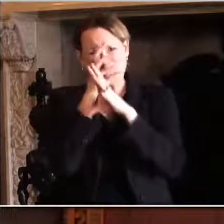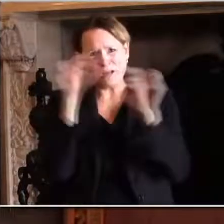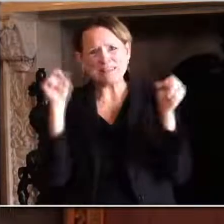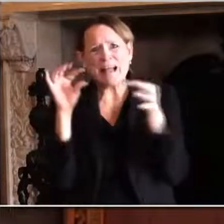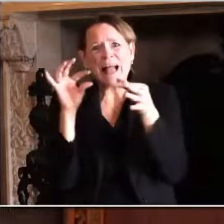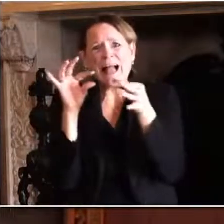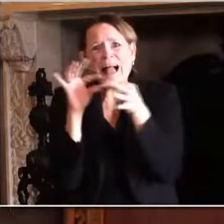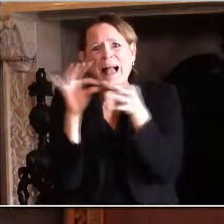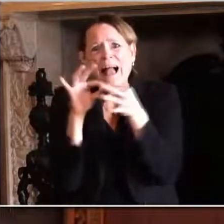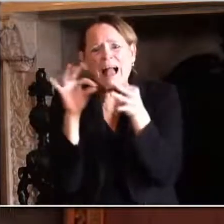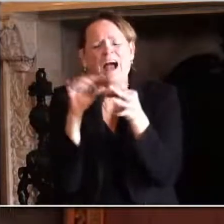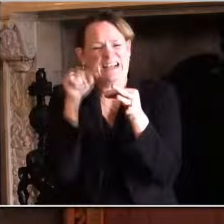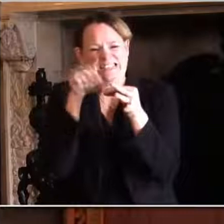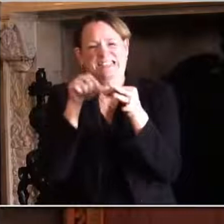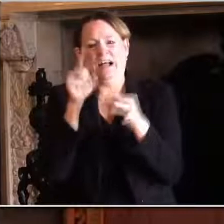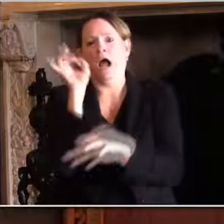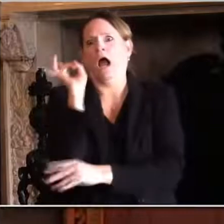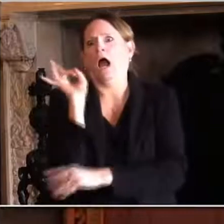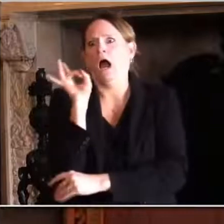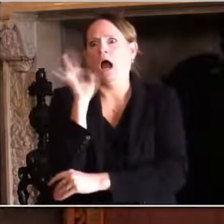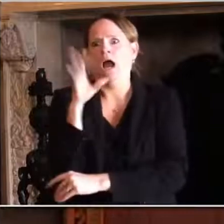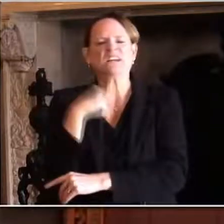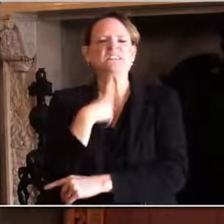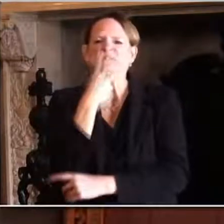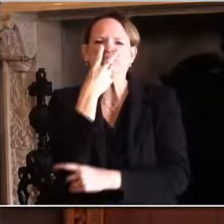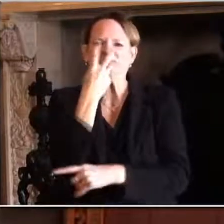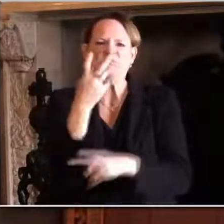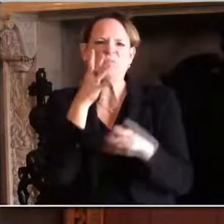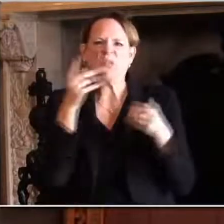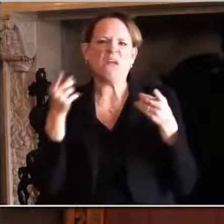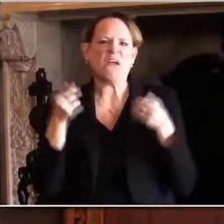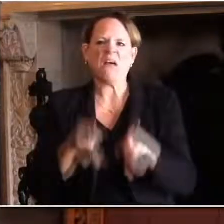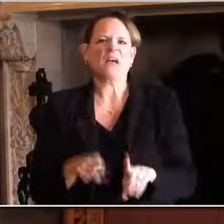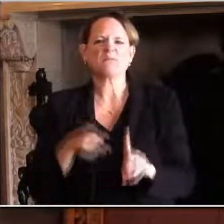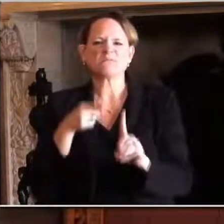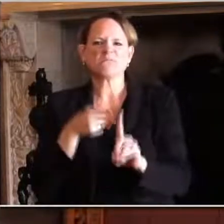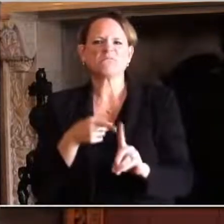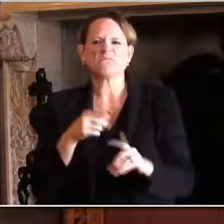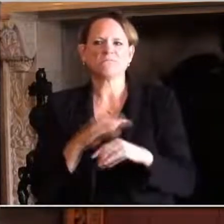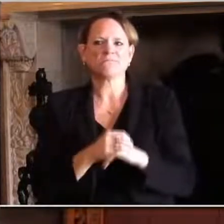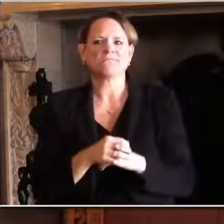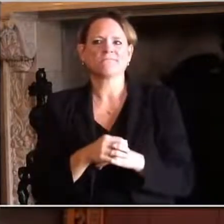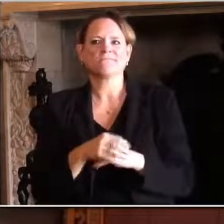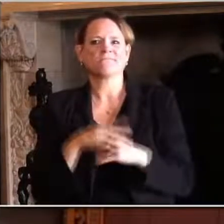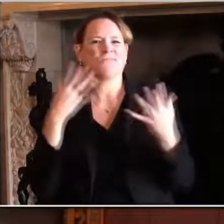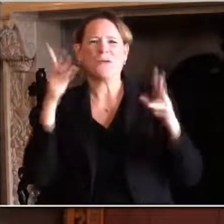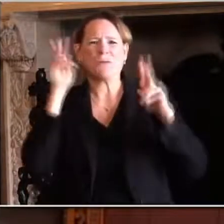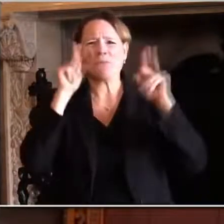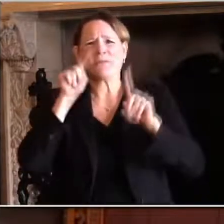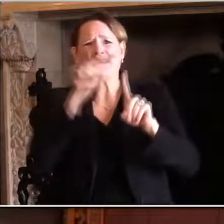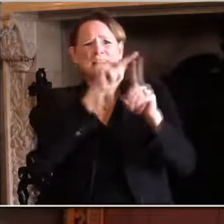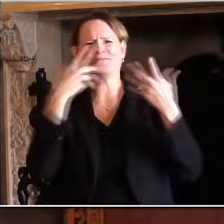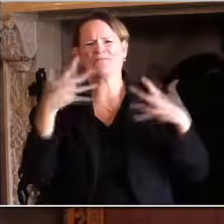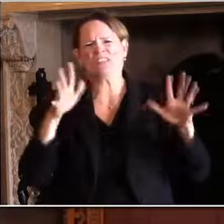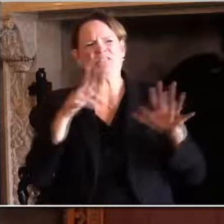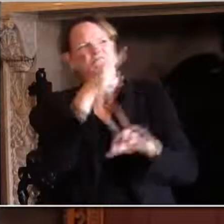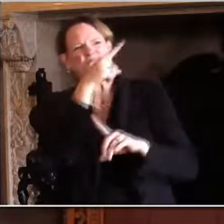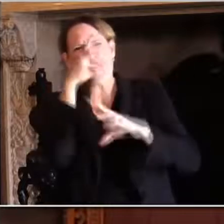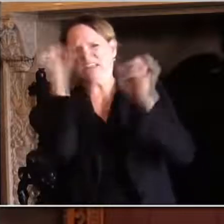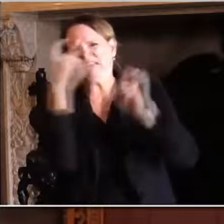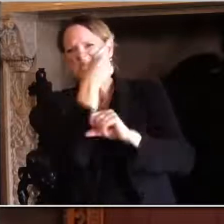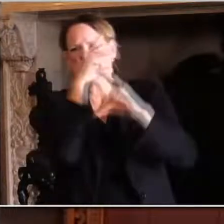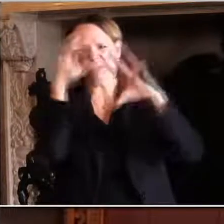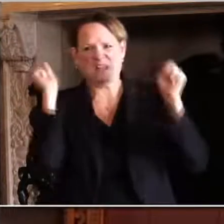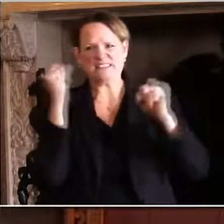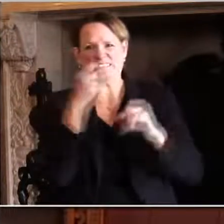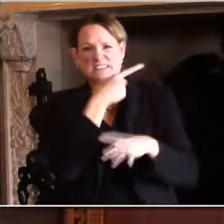happen. I think the president has gotten pushback on that, and so it's unlikely he'll be talking about that